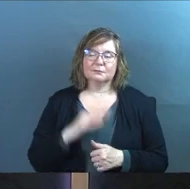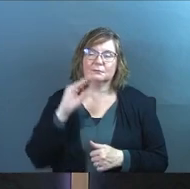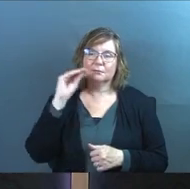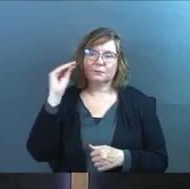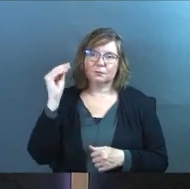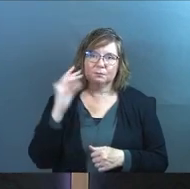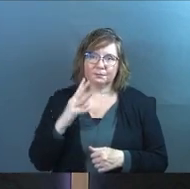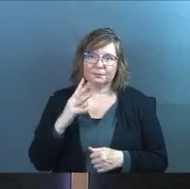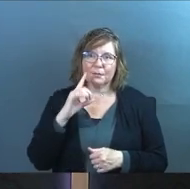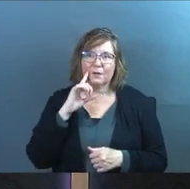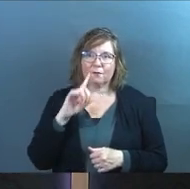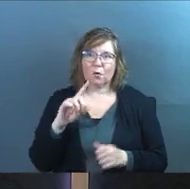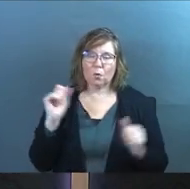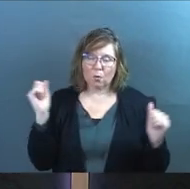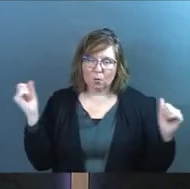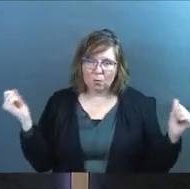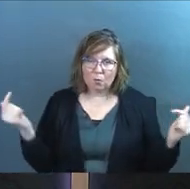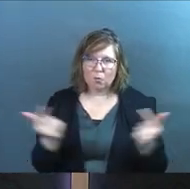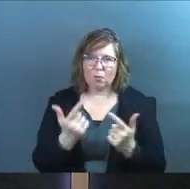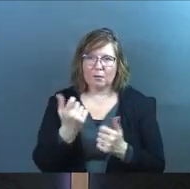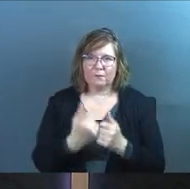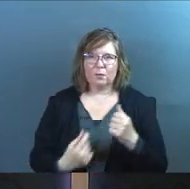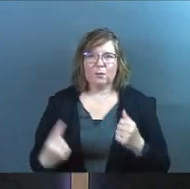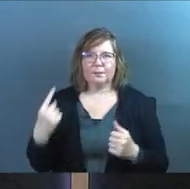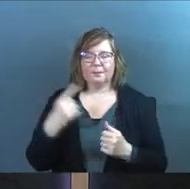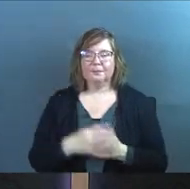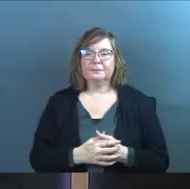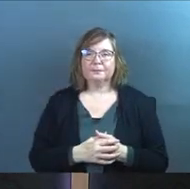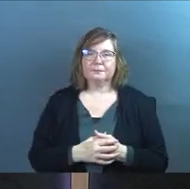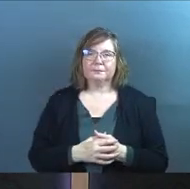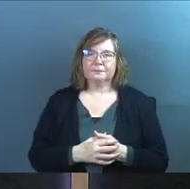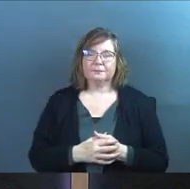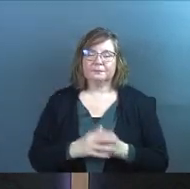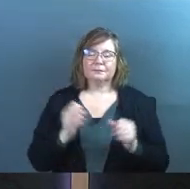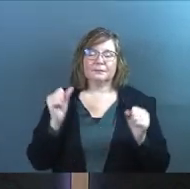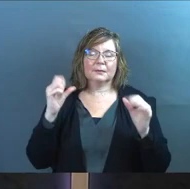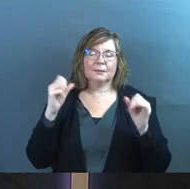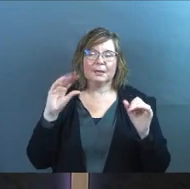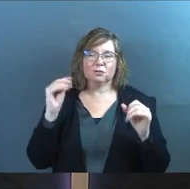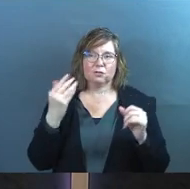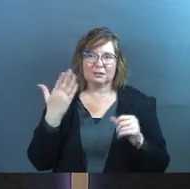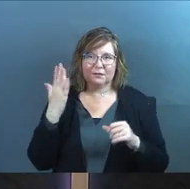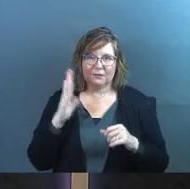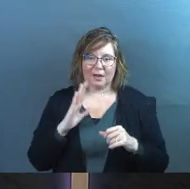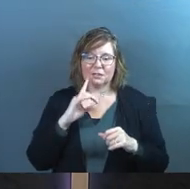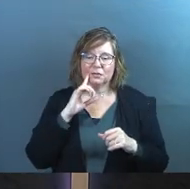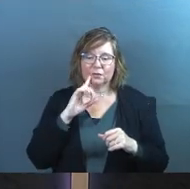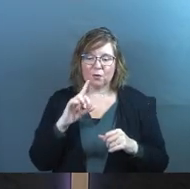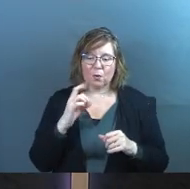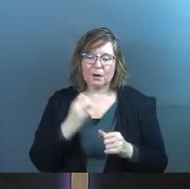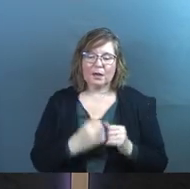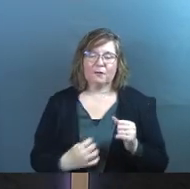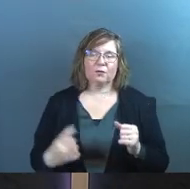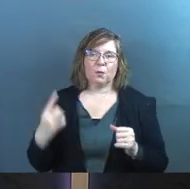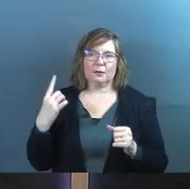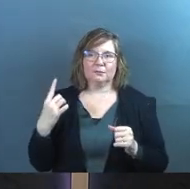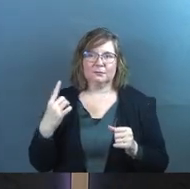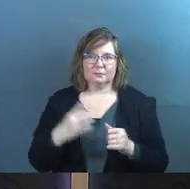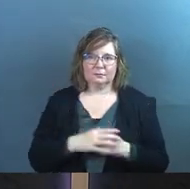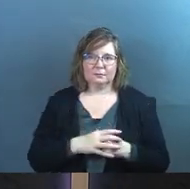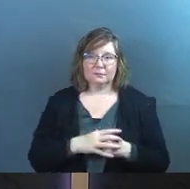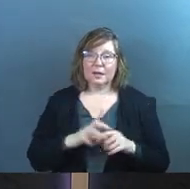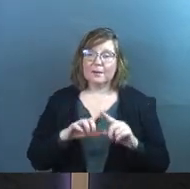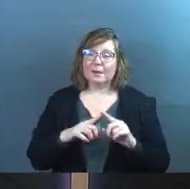Grace is for everyone. The amazing grace of God is for